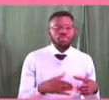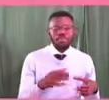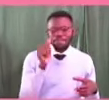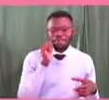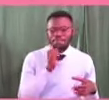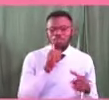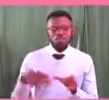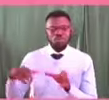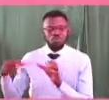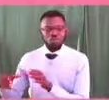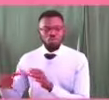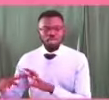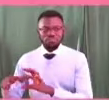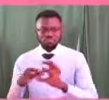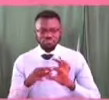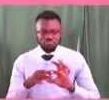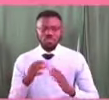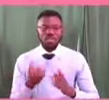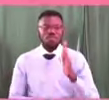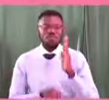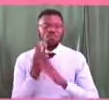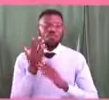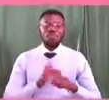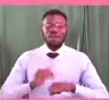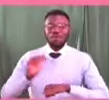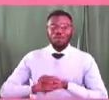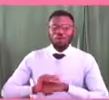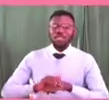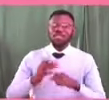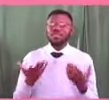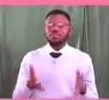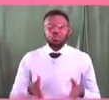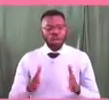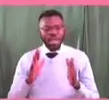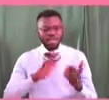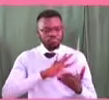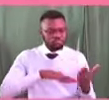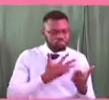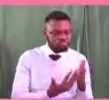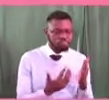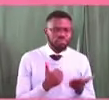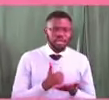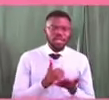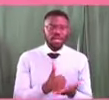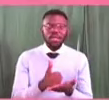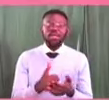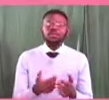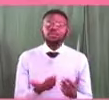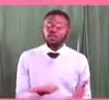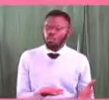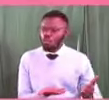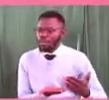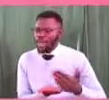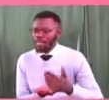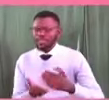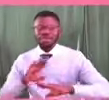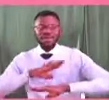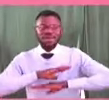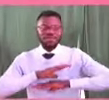to collaborate in formulating an effective contribution mechanism to mobilize adequate savings for